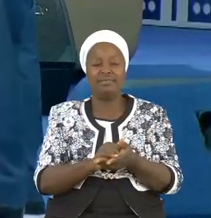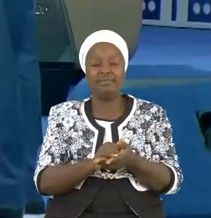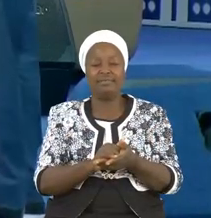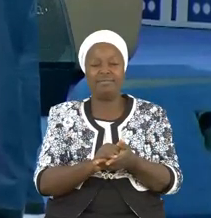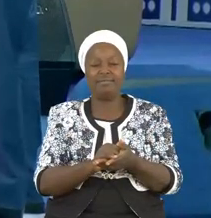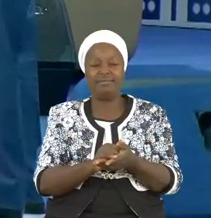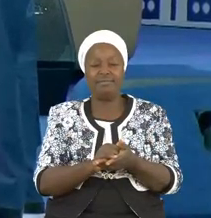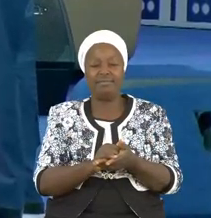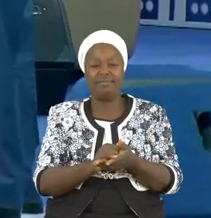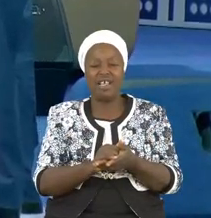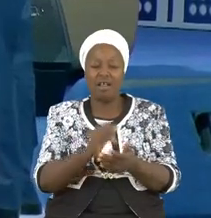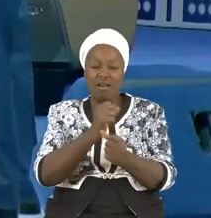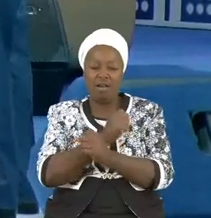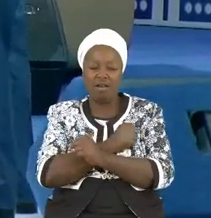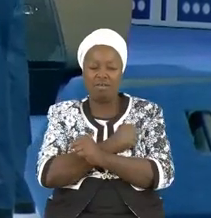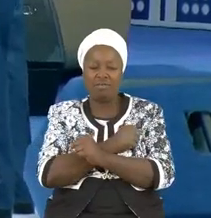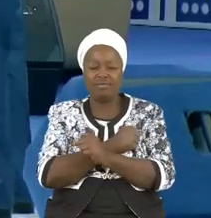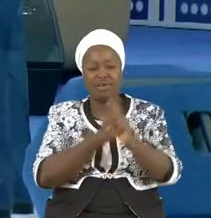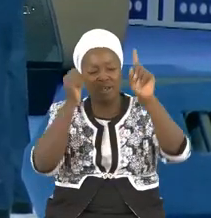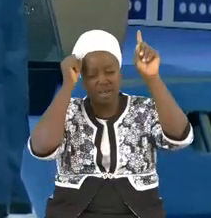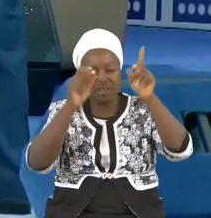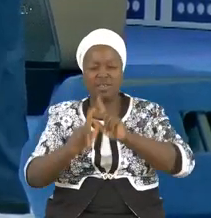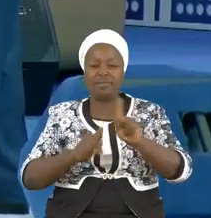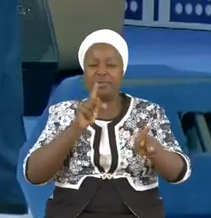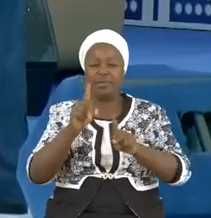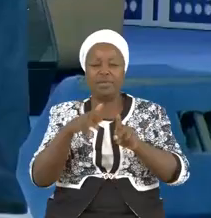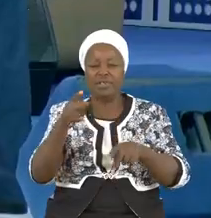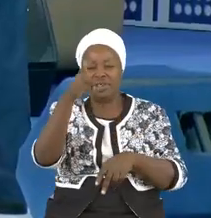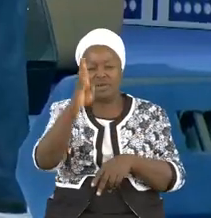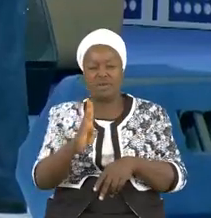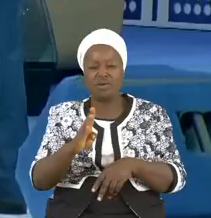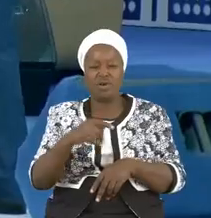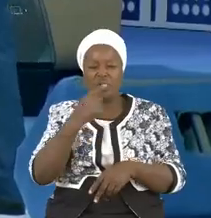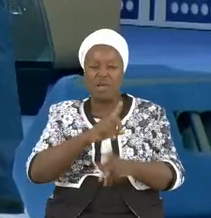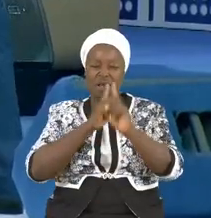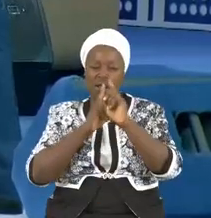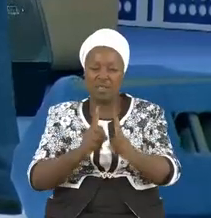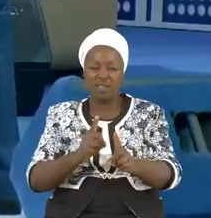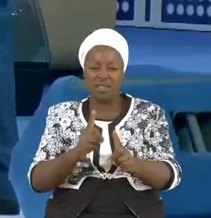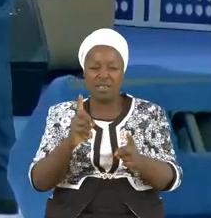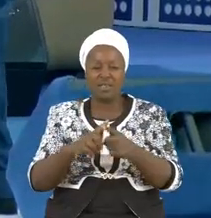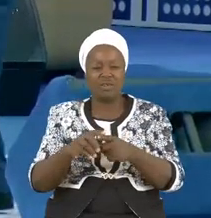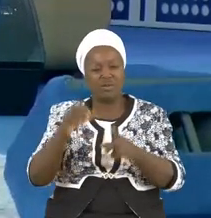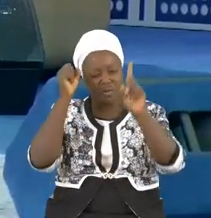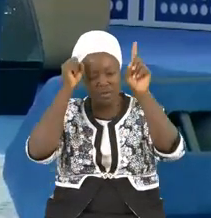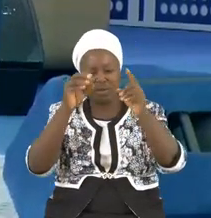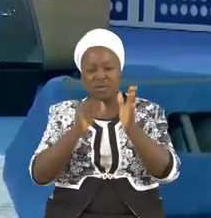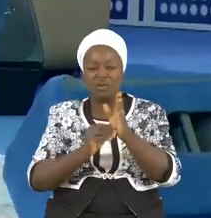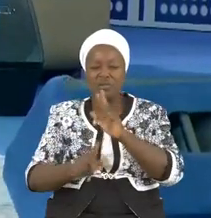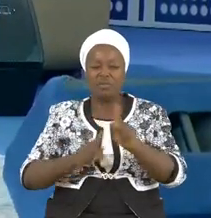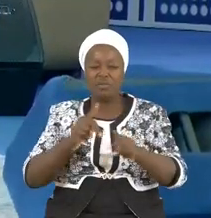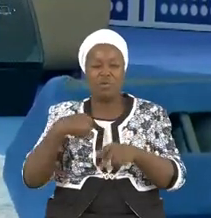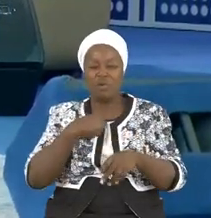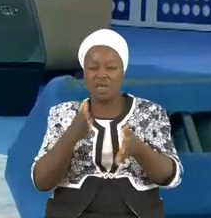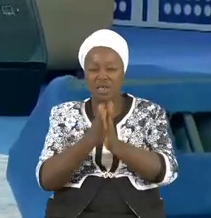loves his people, the God who responds to his people. We're asking tonight,